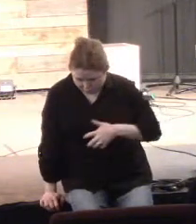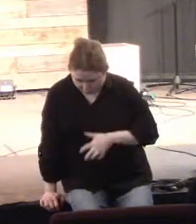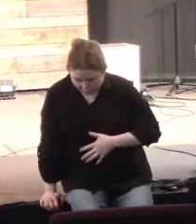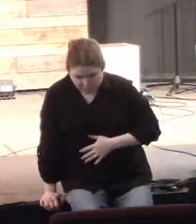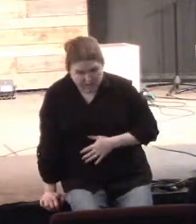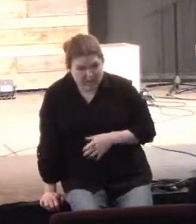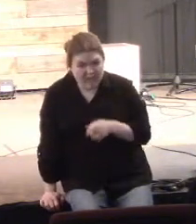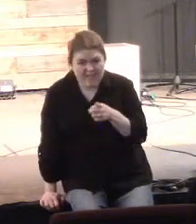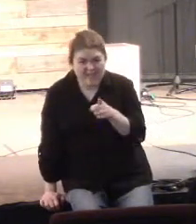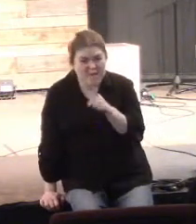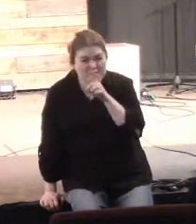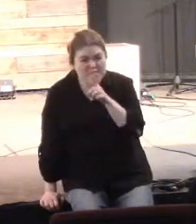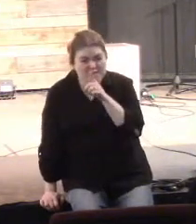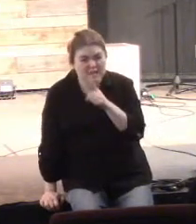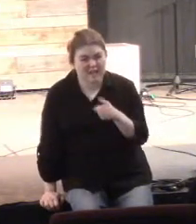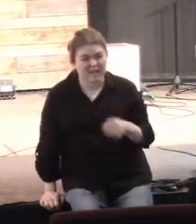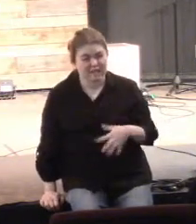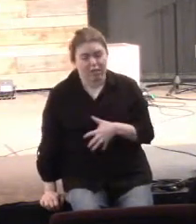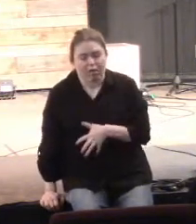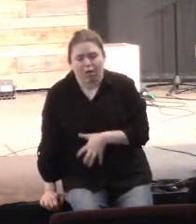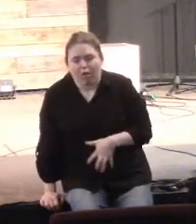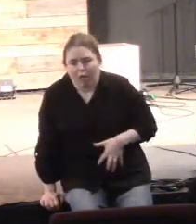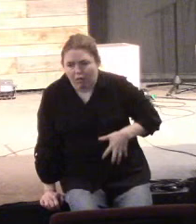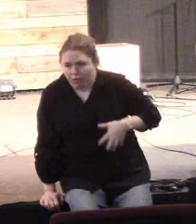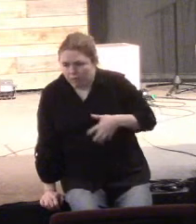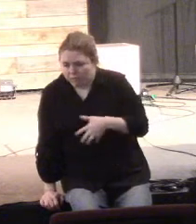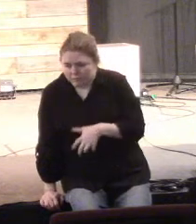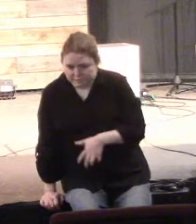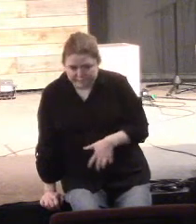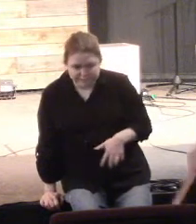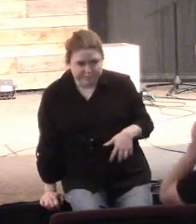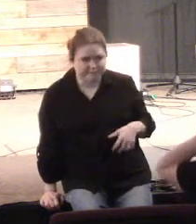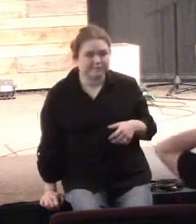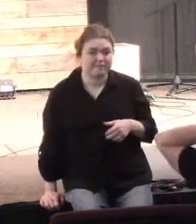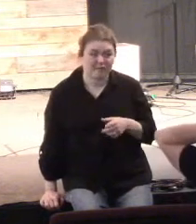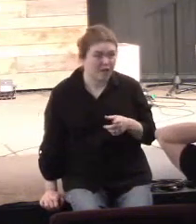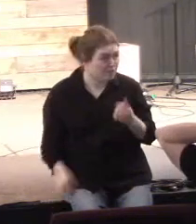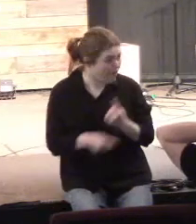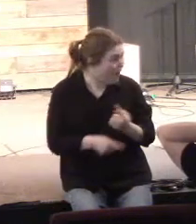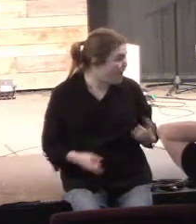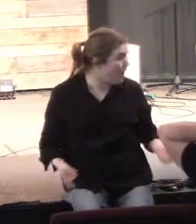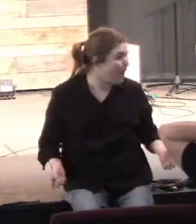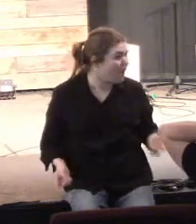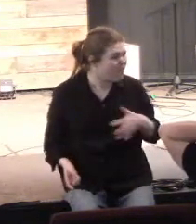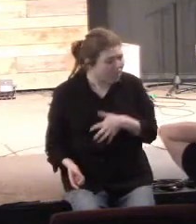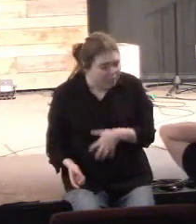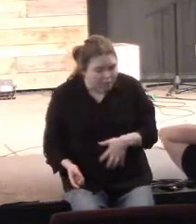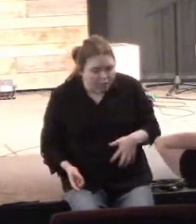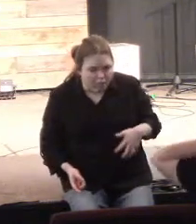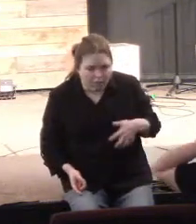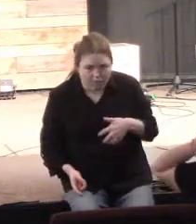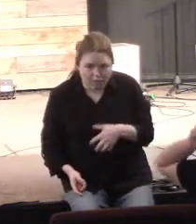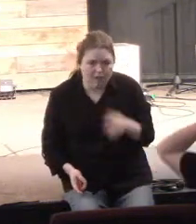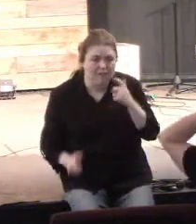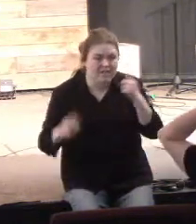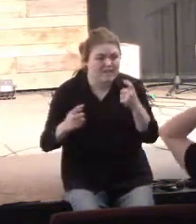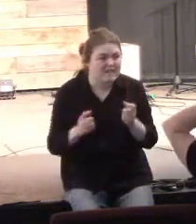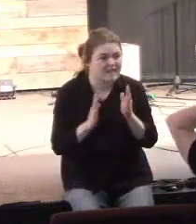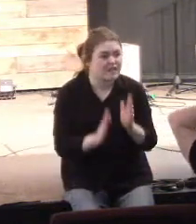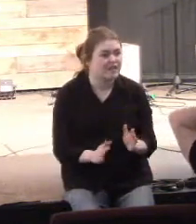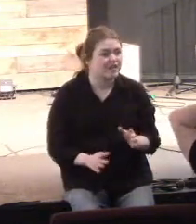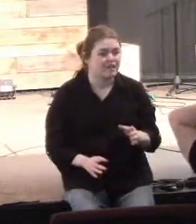They're flat out disgusting, some of them. Aren't they disgusting? Those sinners are so